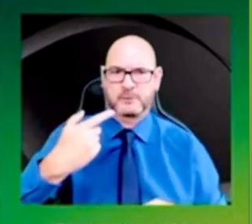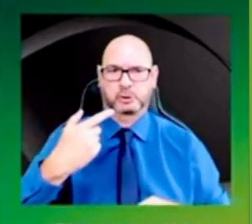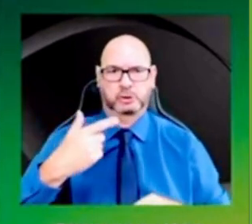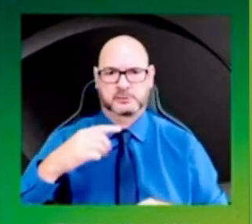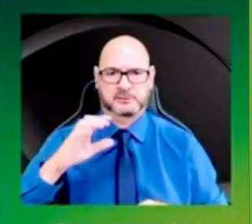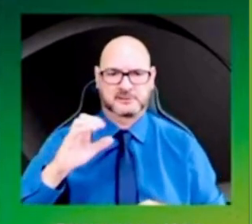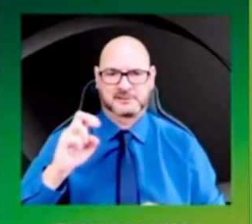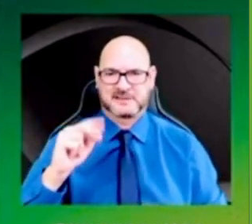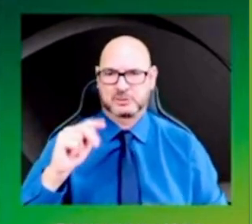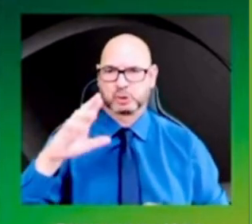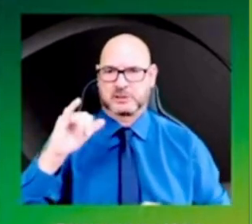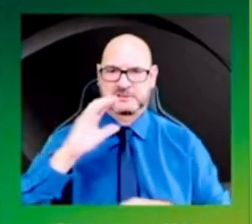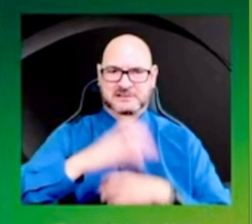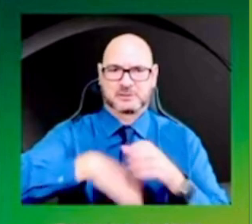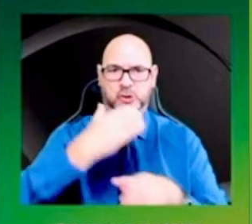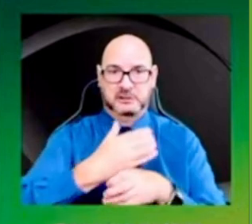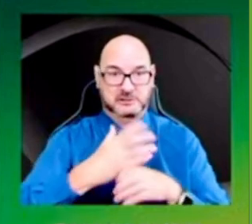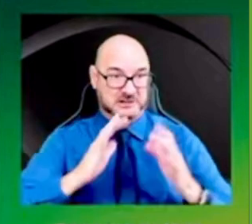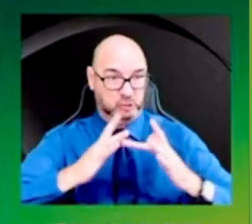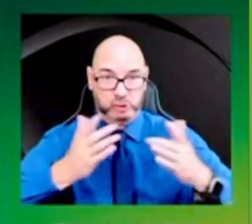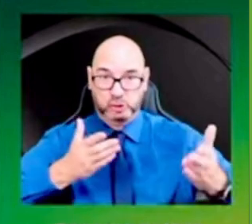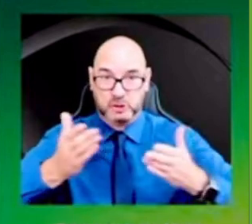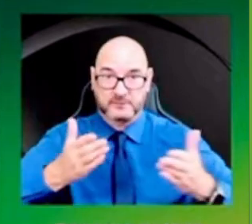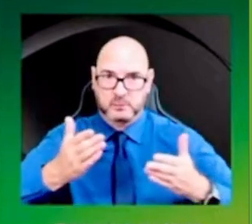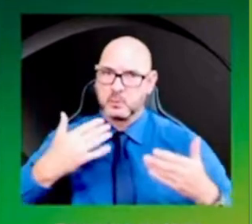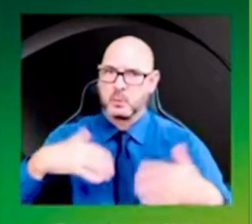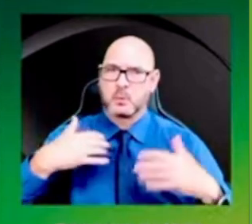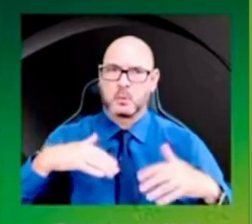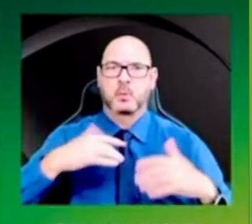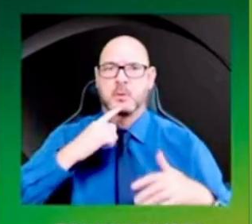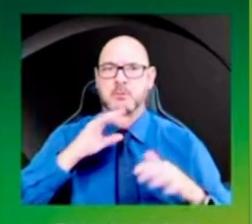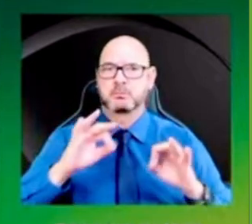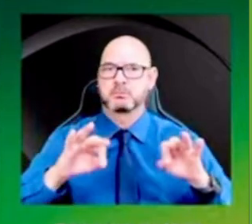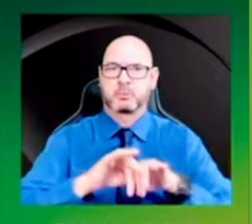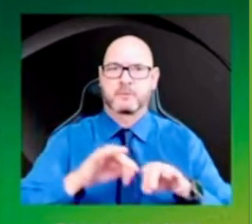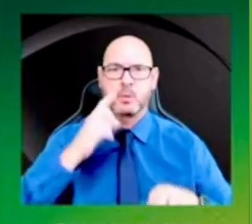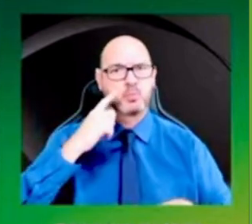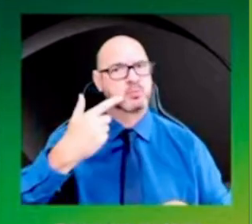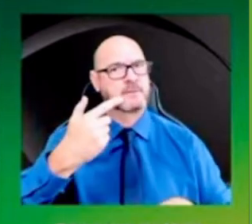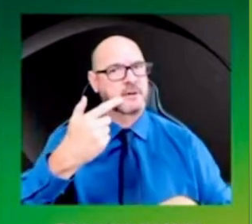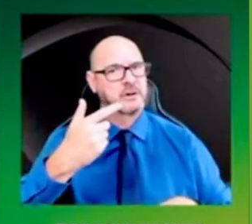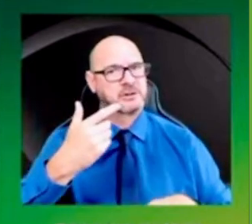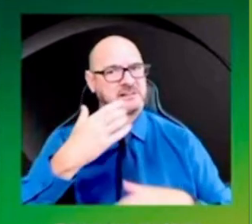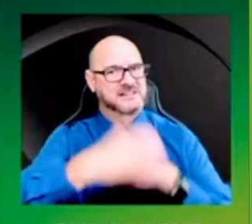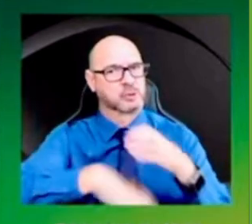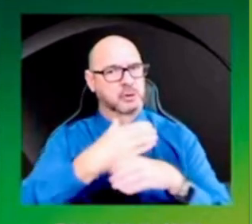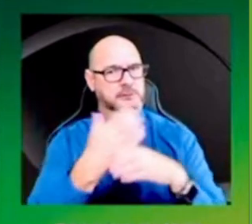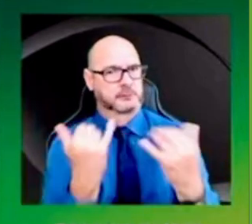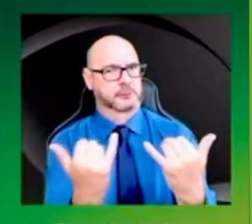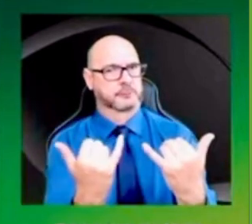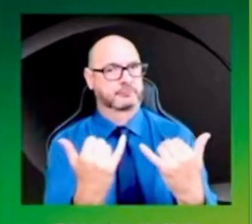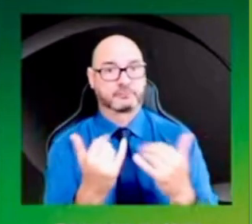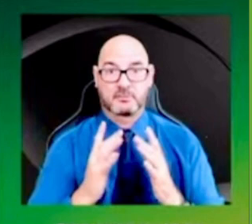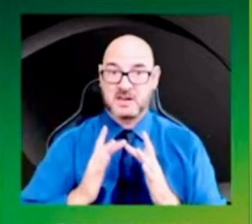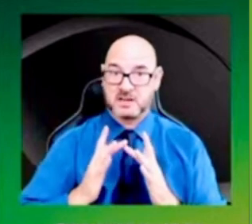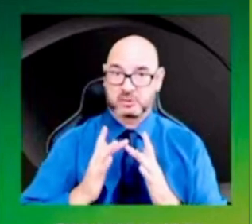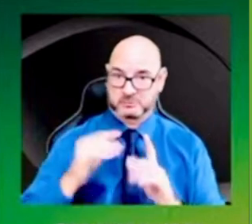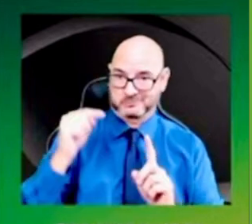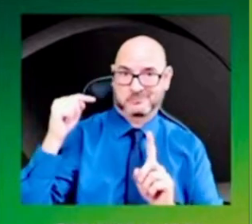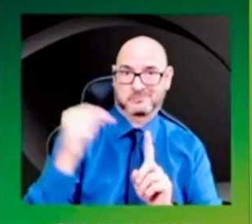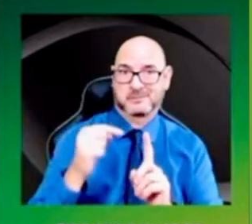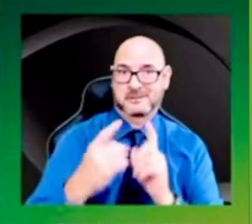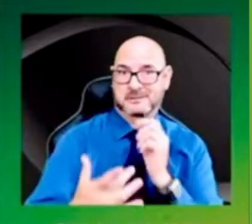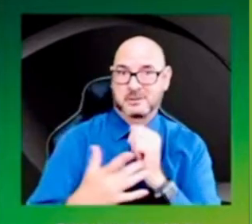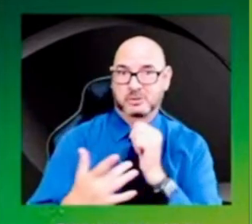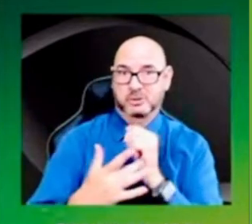essential to 21st century economies. Digital technologies facilitate opportunities across